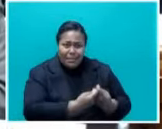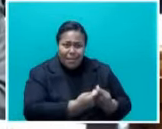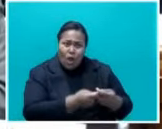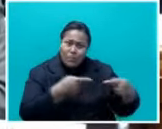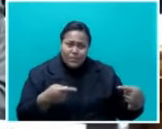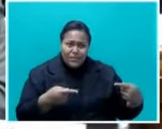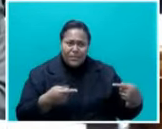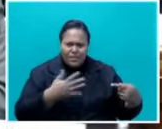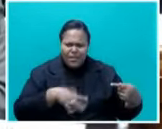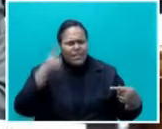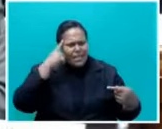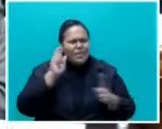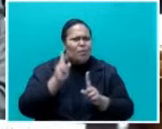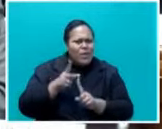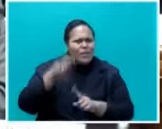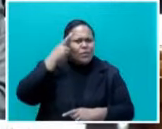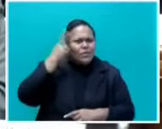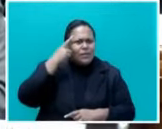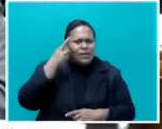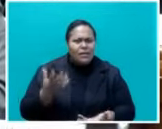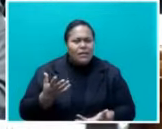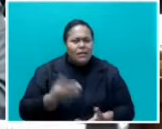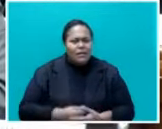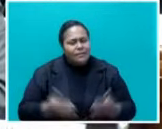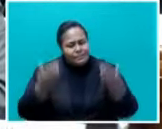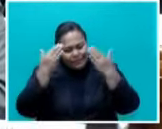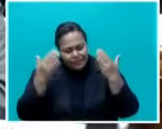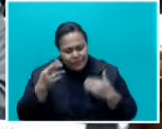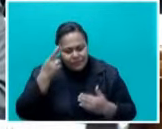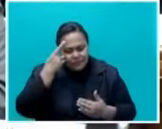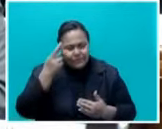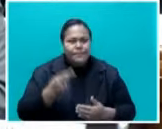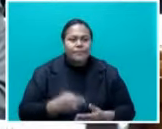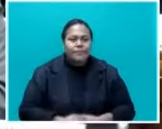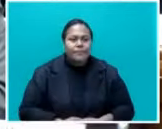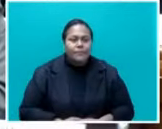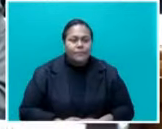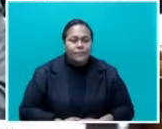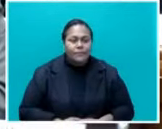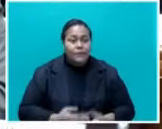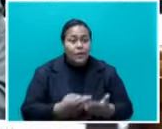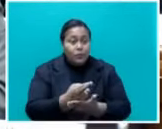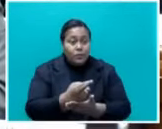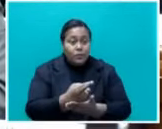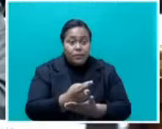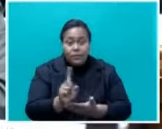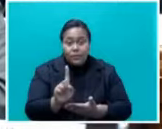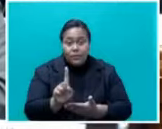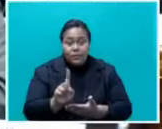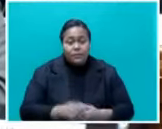political reasons. Mr. Speaker, sir. Mr. Speaker, sir. Order. The reality of the matter is